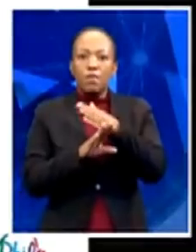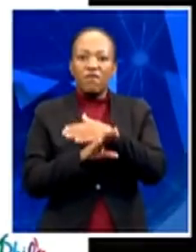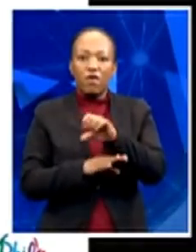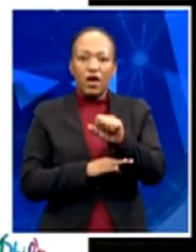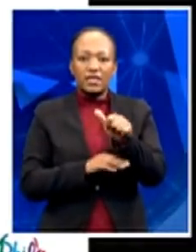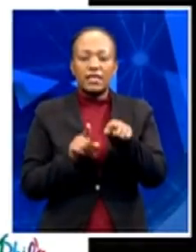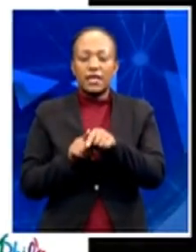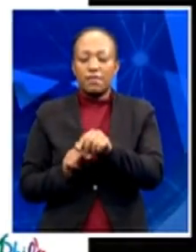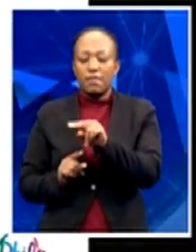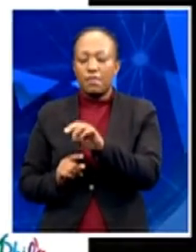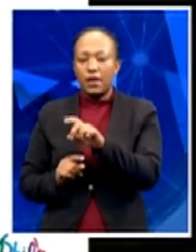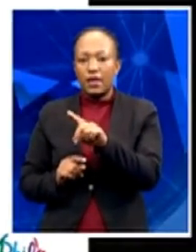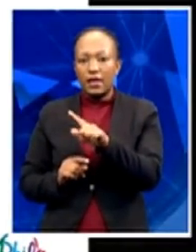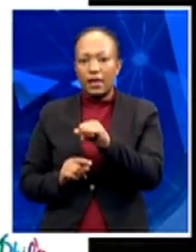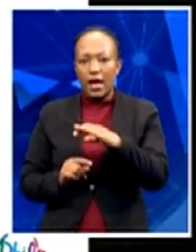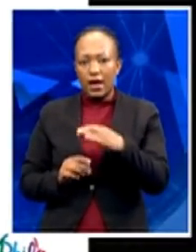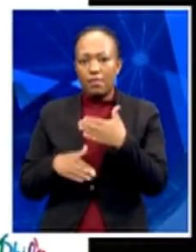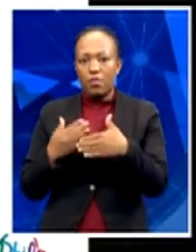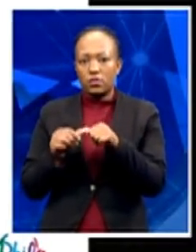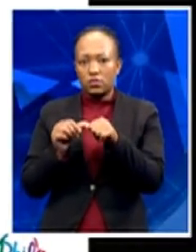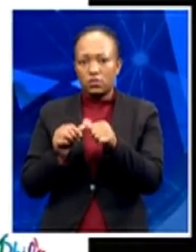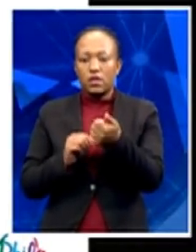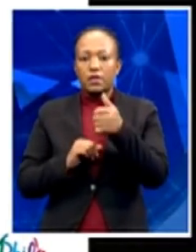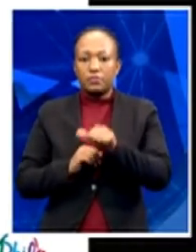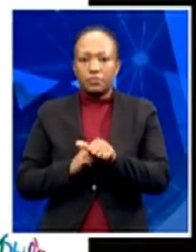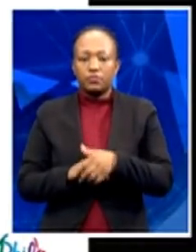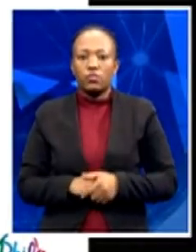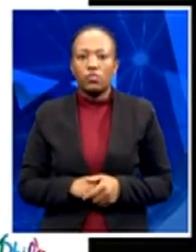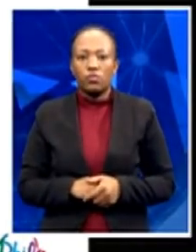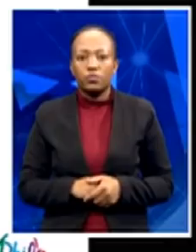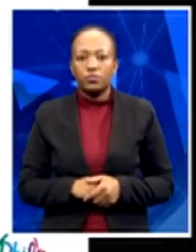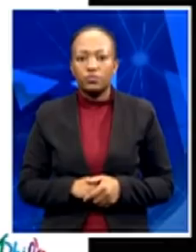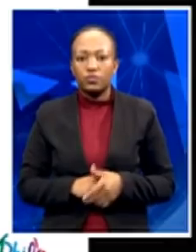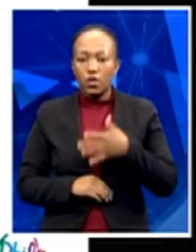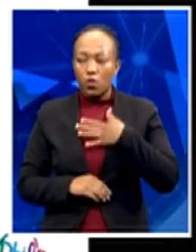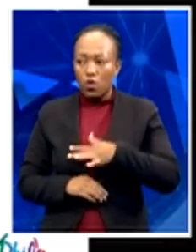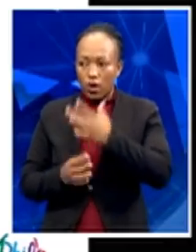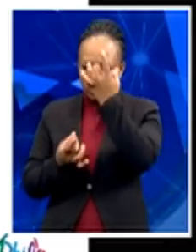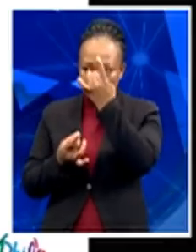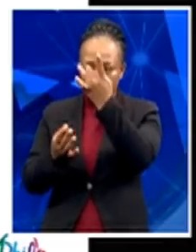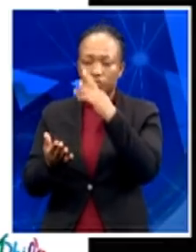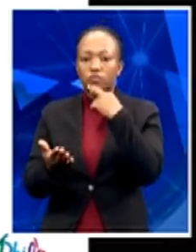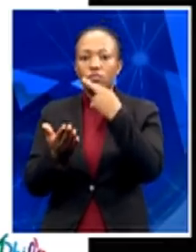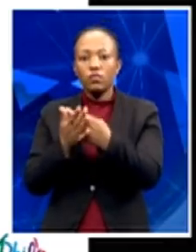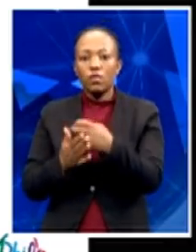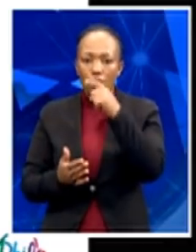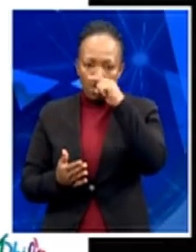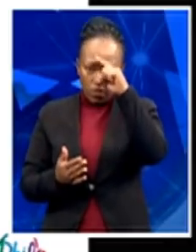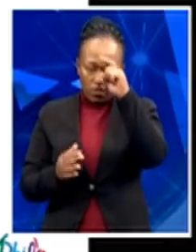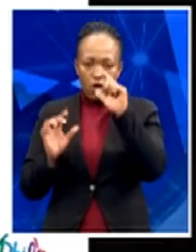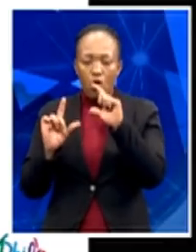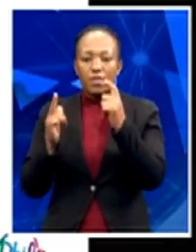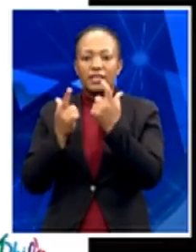Next slide, please. Then we want to recommend to the portfolio committee that it notes